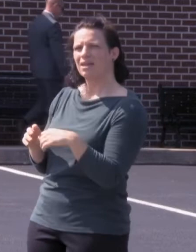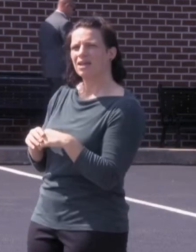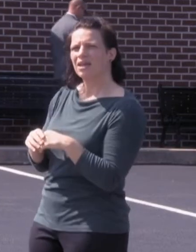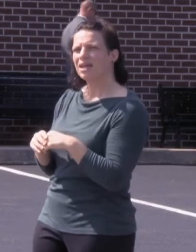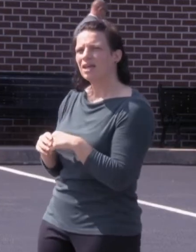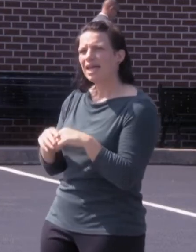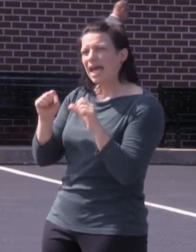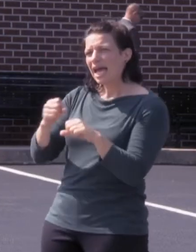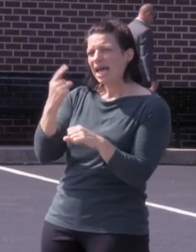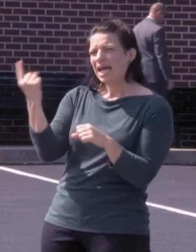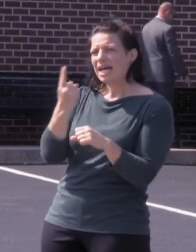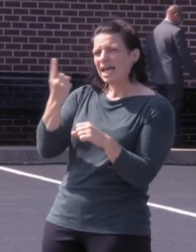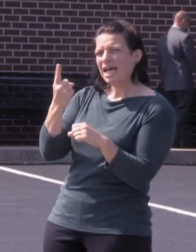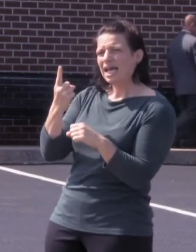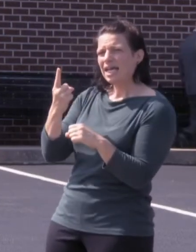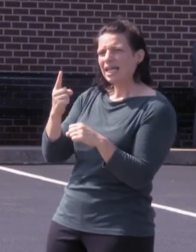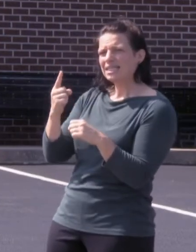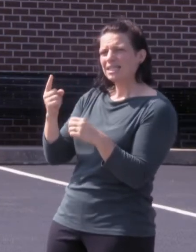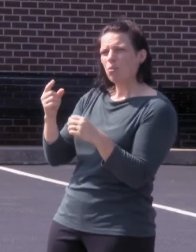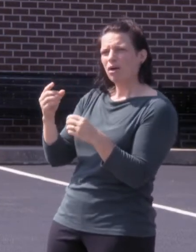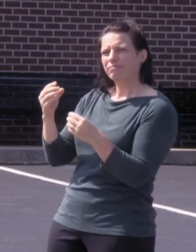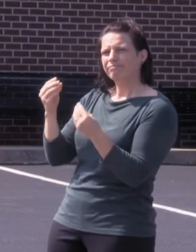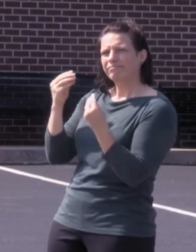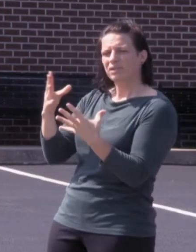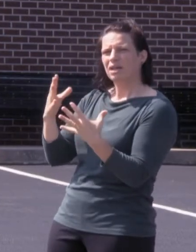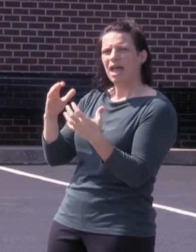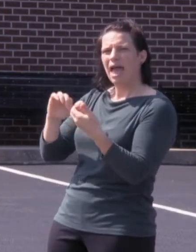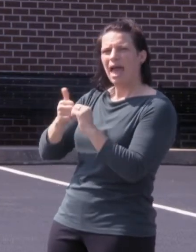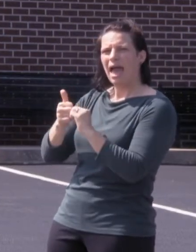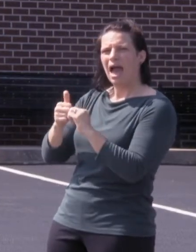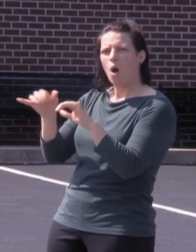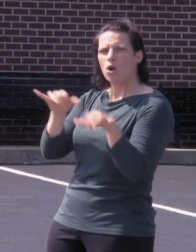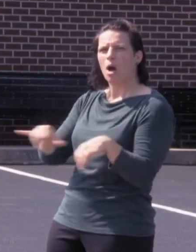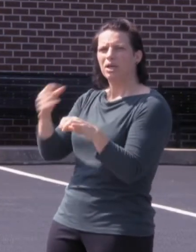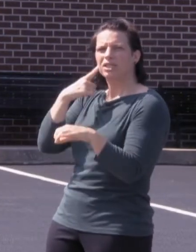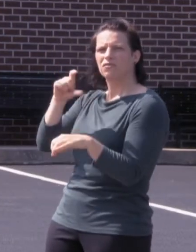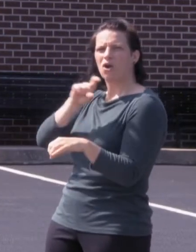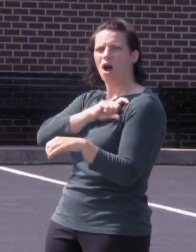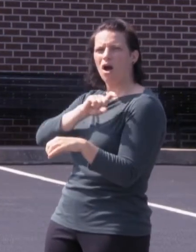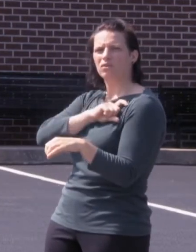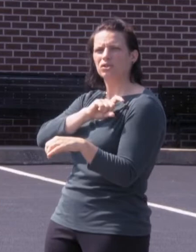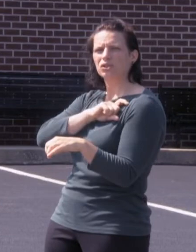Yeah. Can someone shed light on how common it is for officers to